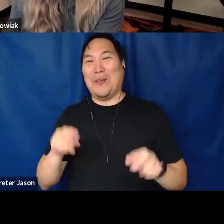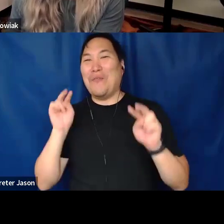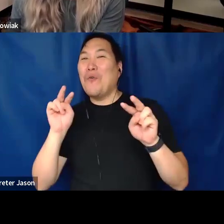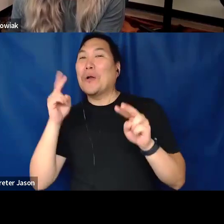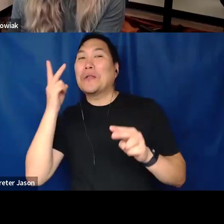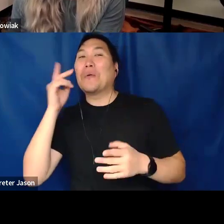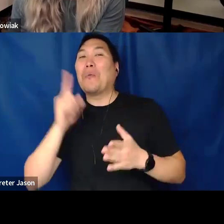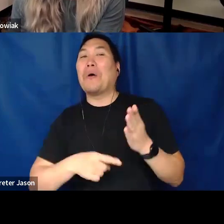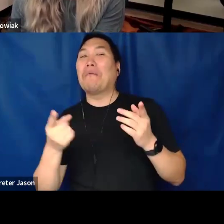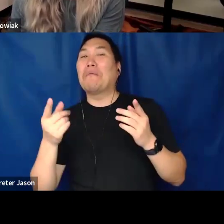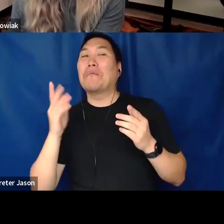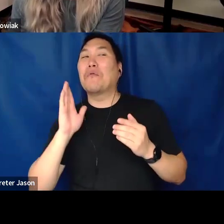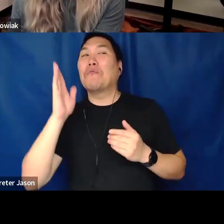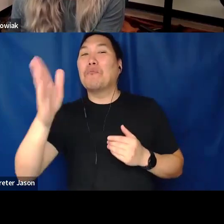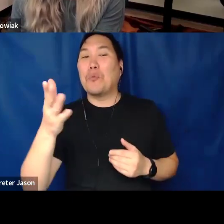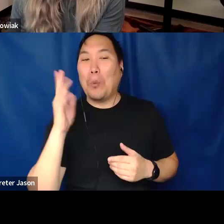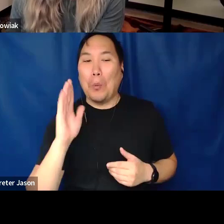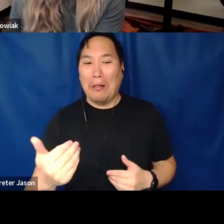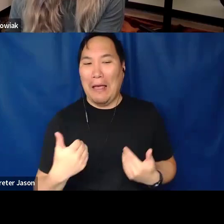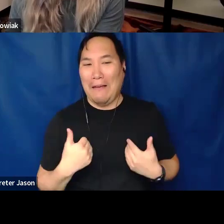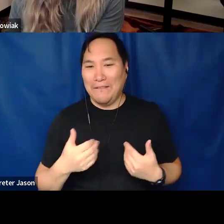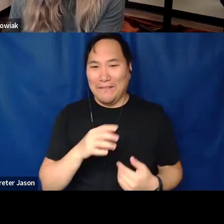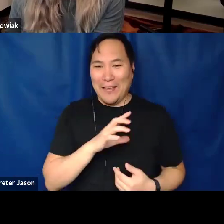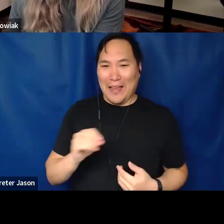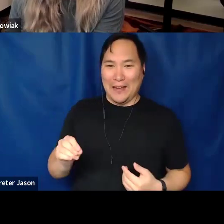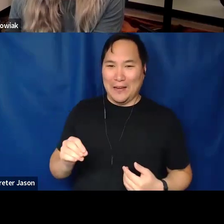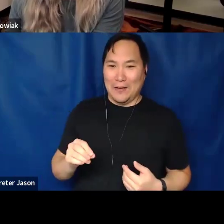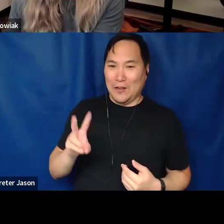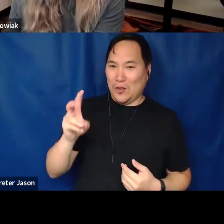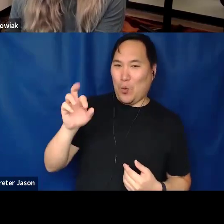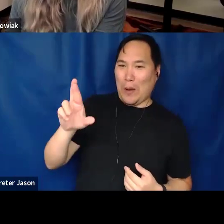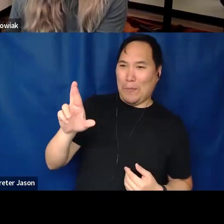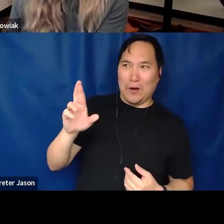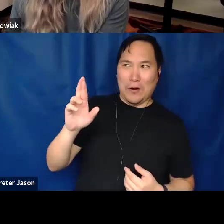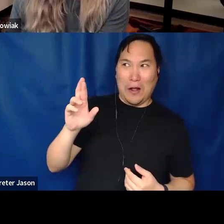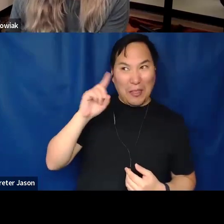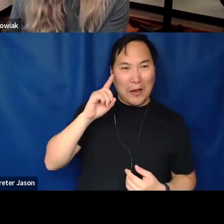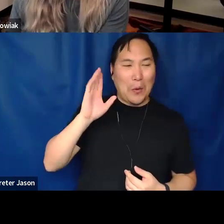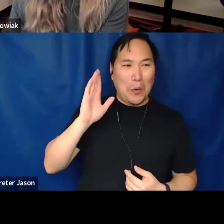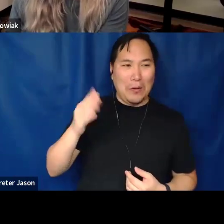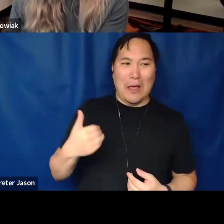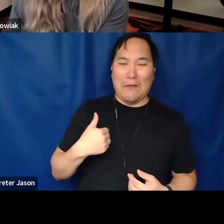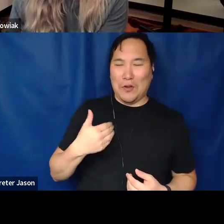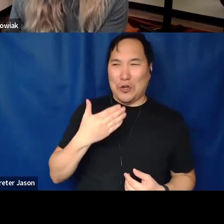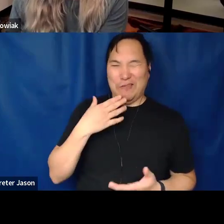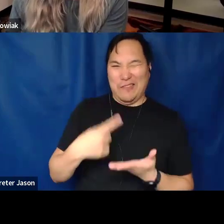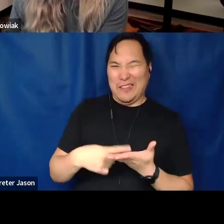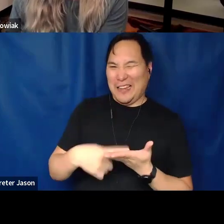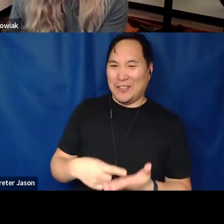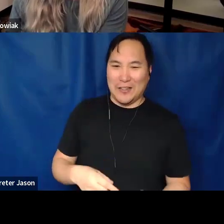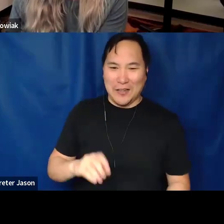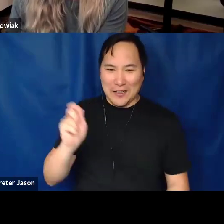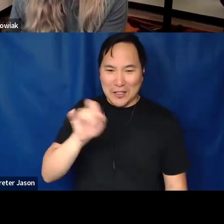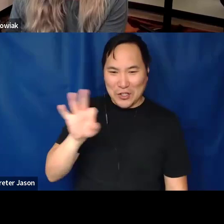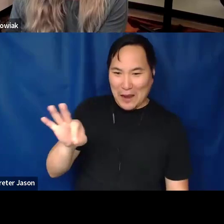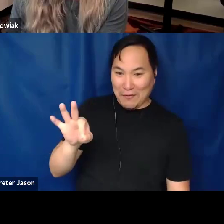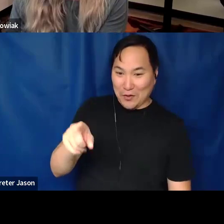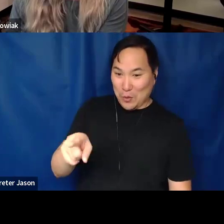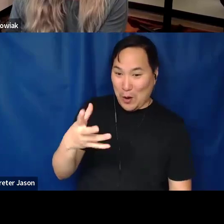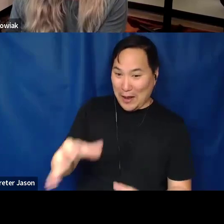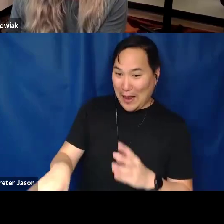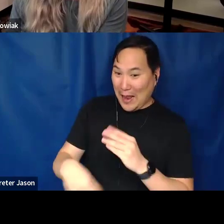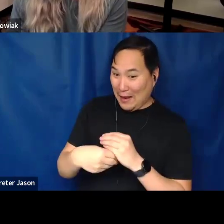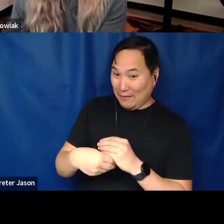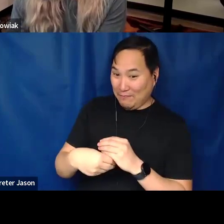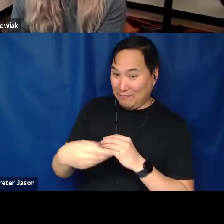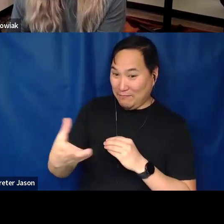think having the webinar be a discussion sounds very cool. Jeff, do you want to speak more to that a wee